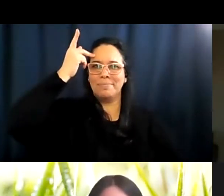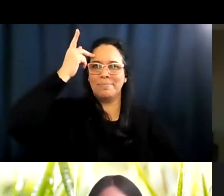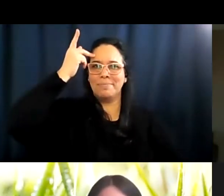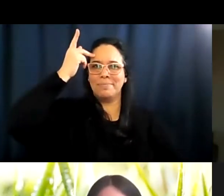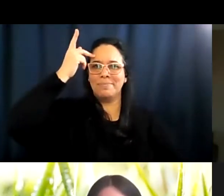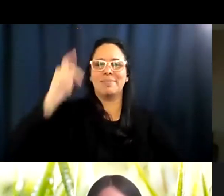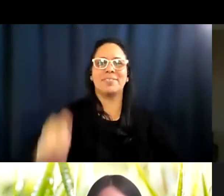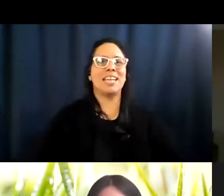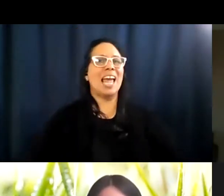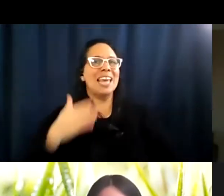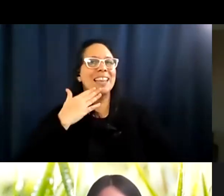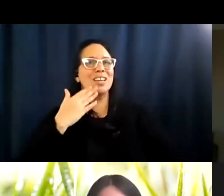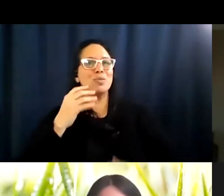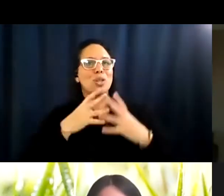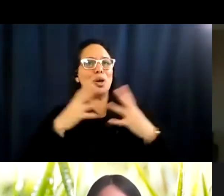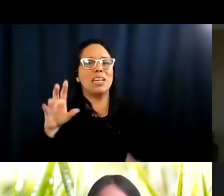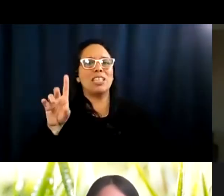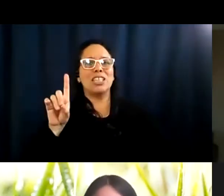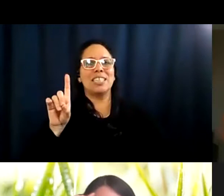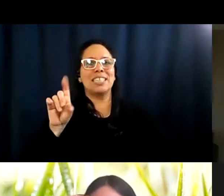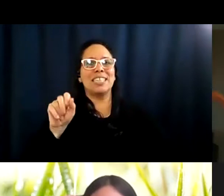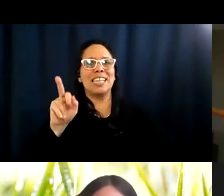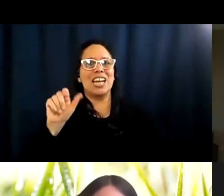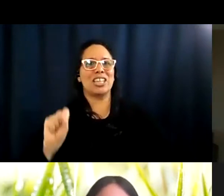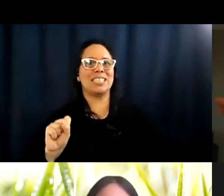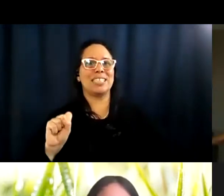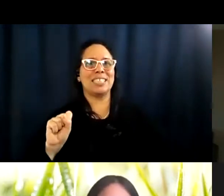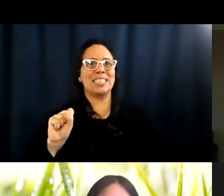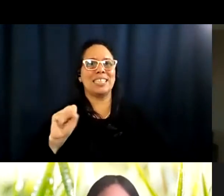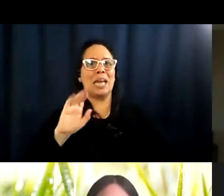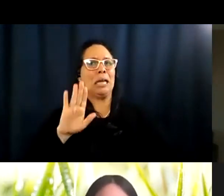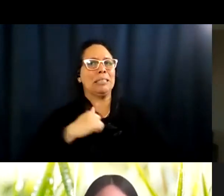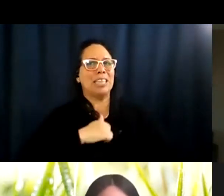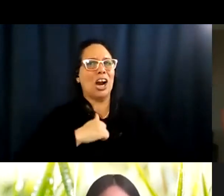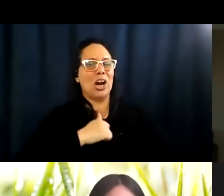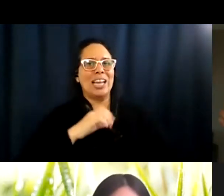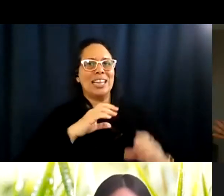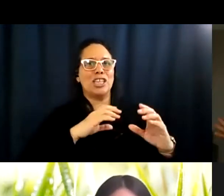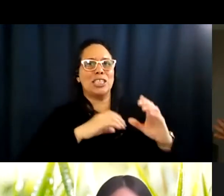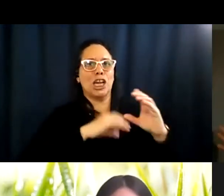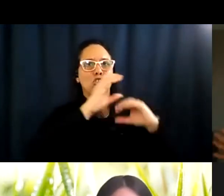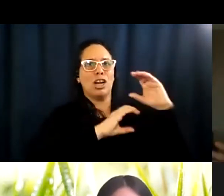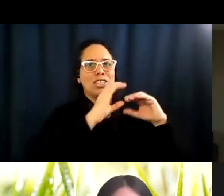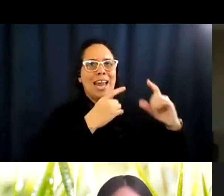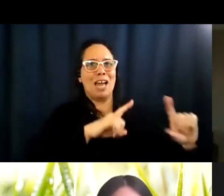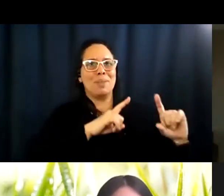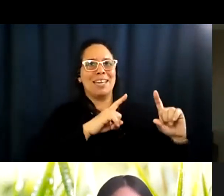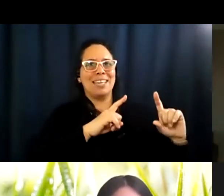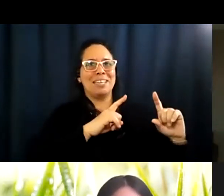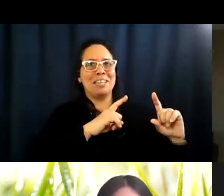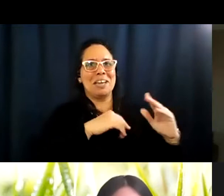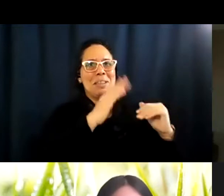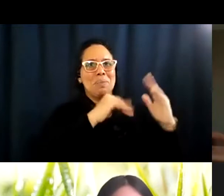Thank you so much, Darius. And my apologies, there's some construction happening at the building next to mine.